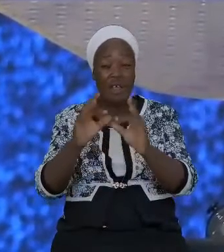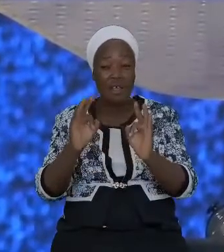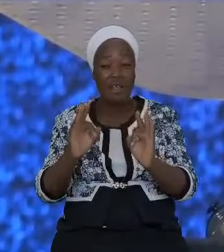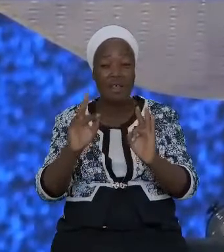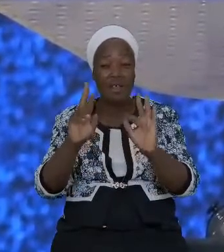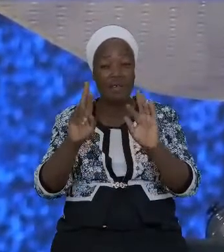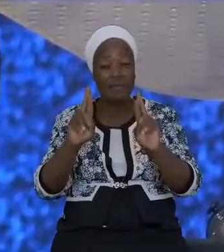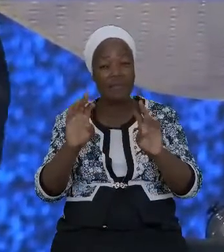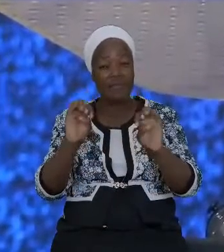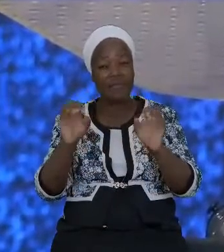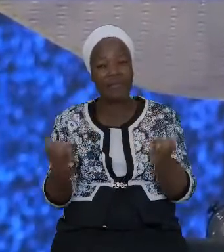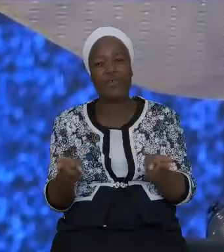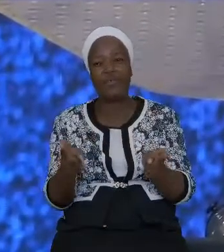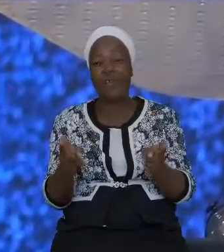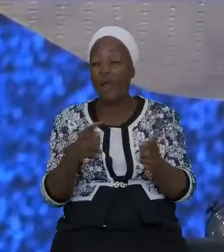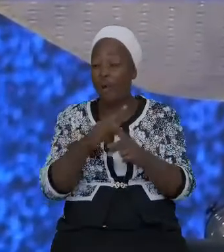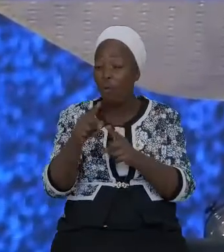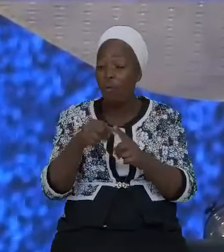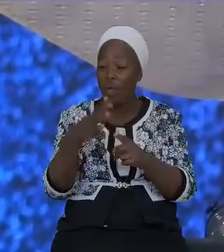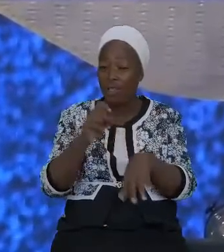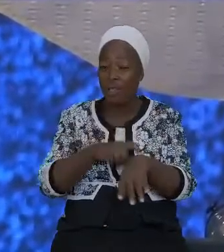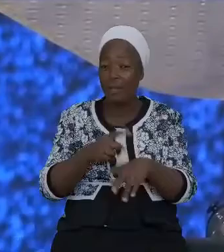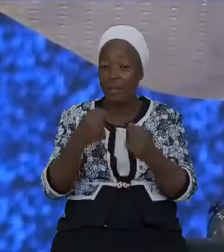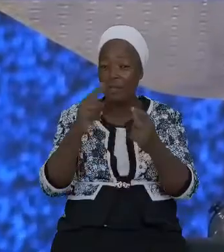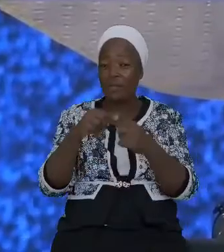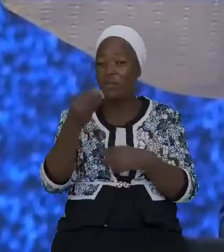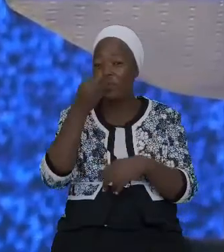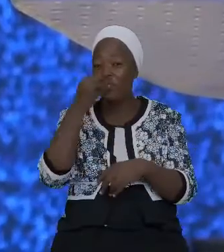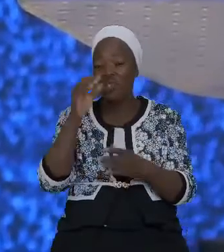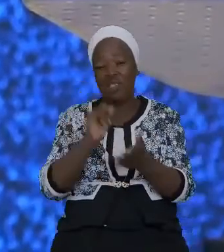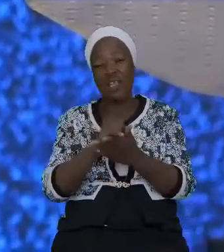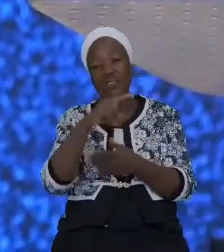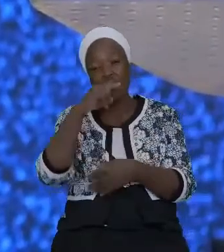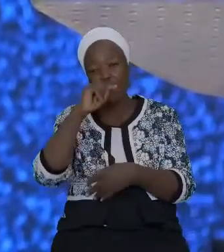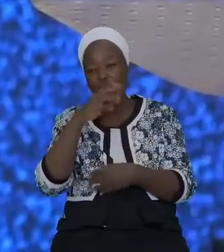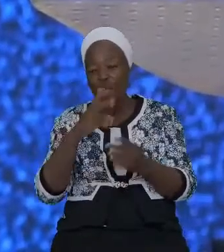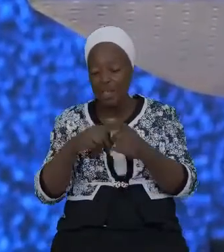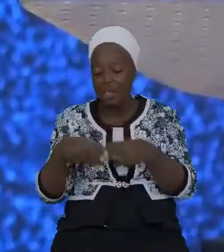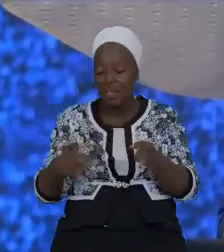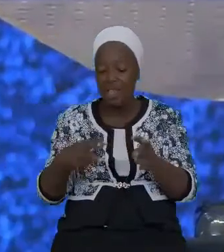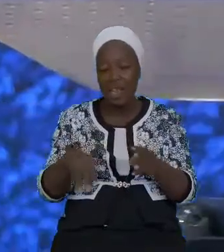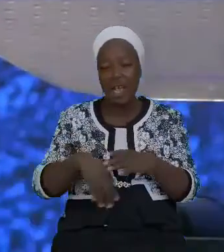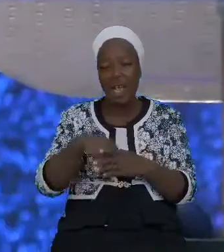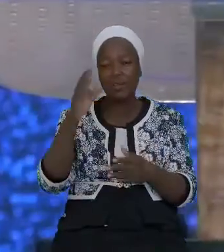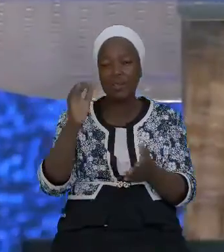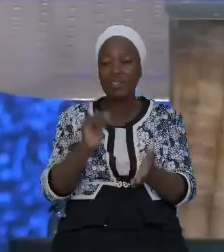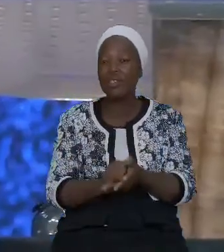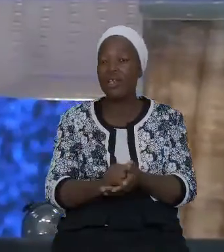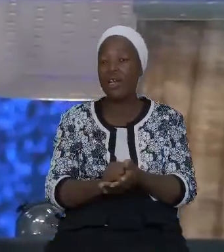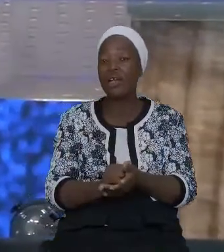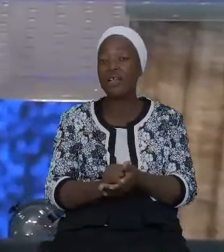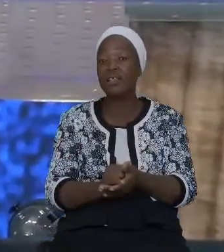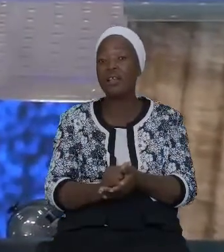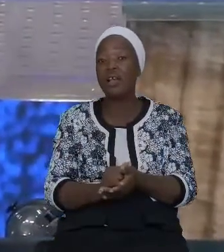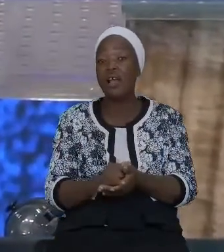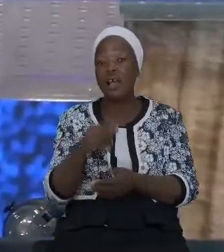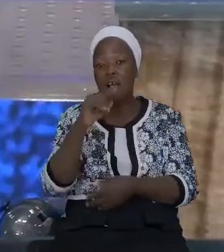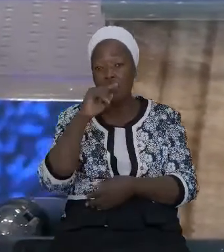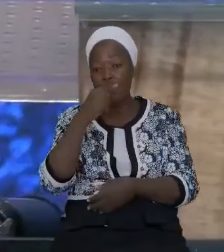time to eat the corn. And he could sell out corn that had quality.